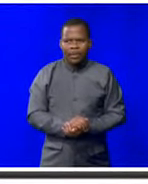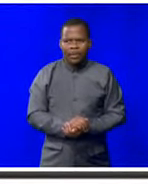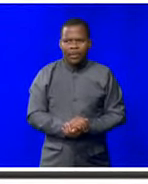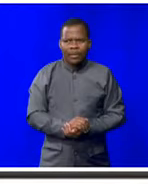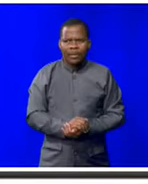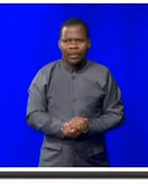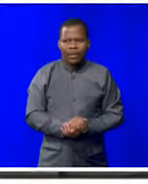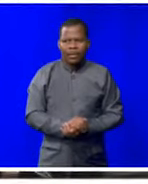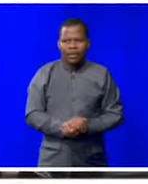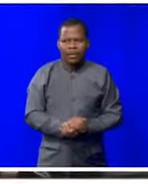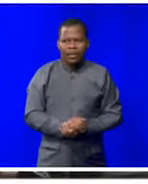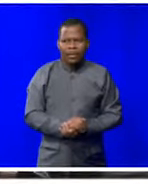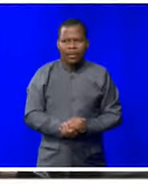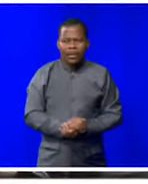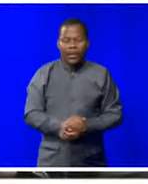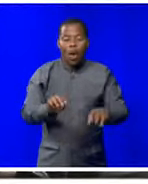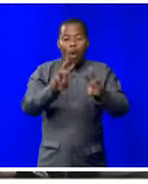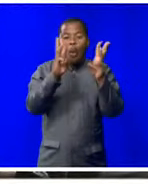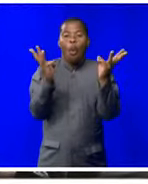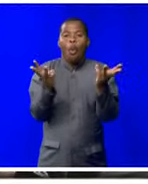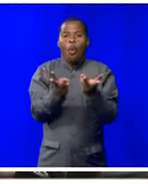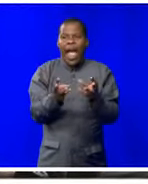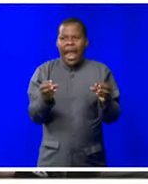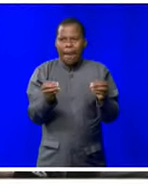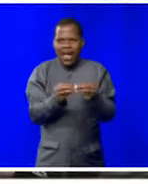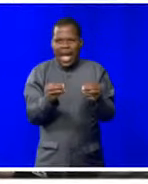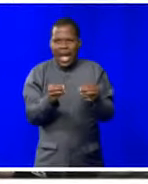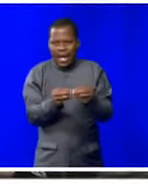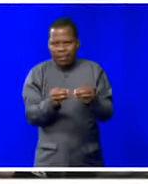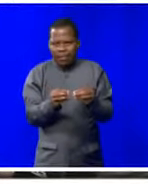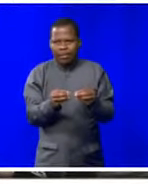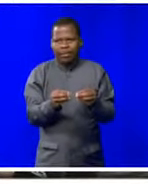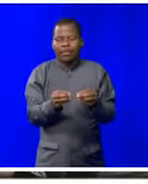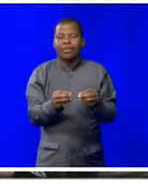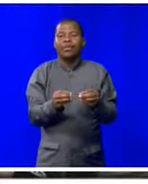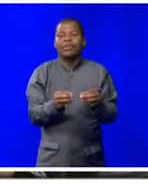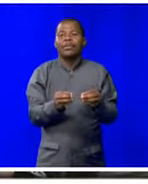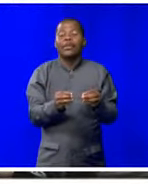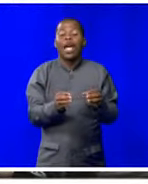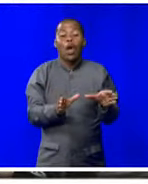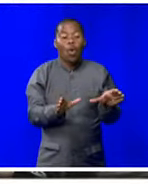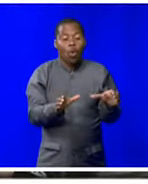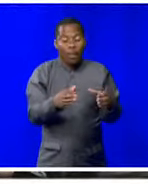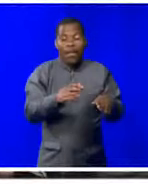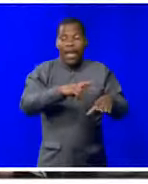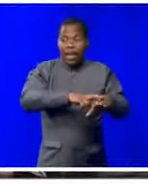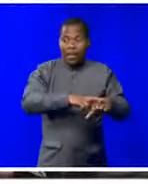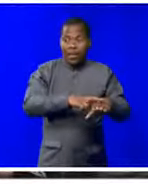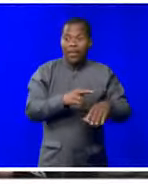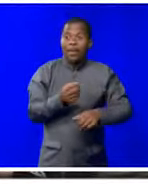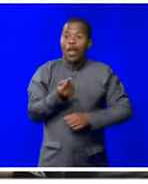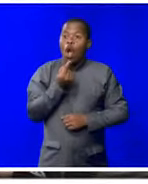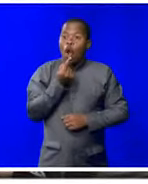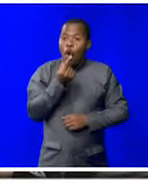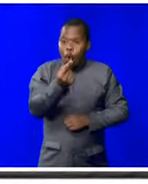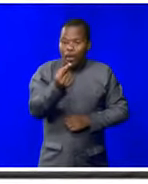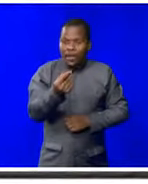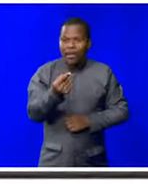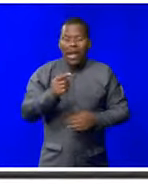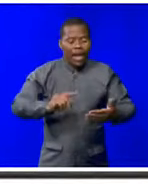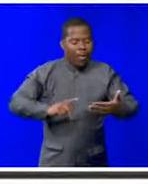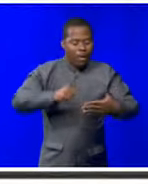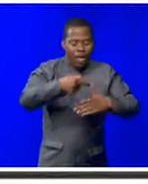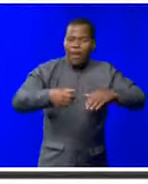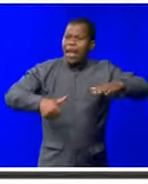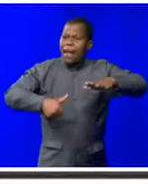SACU receipts. World Bank's private sector specialist Ganesh Razagam touched on the objective of this initiative.